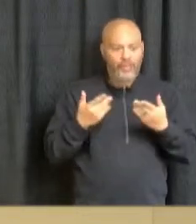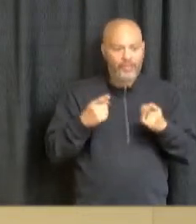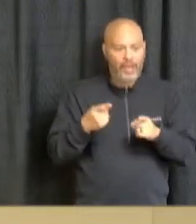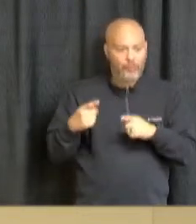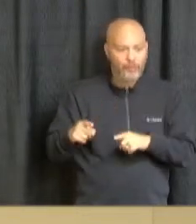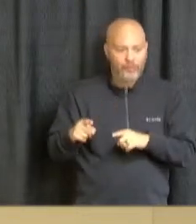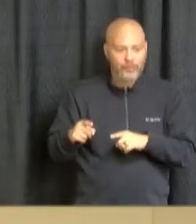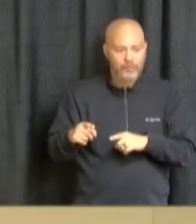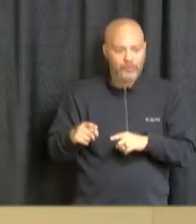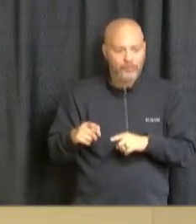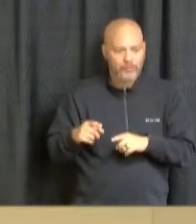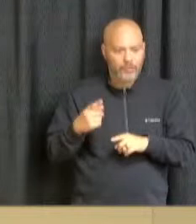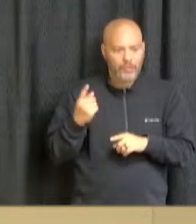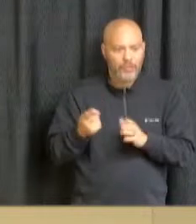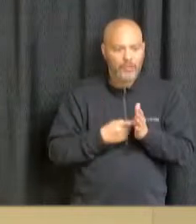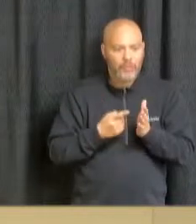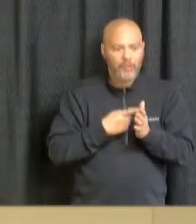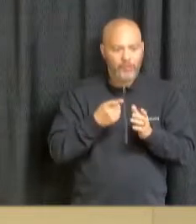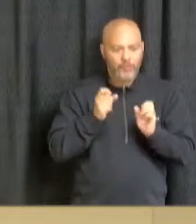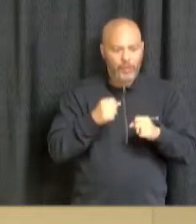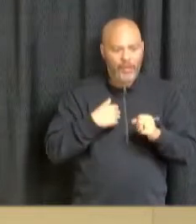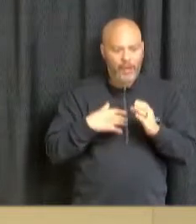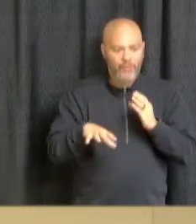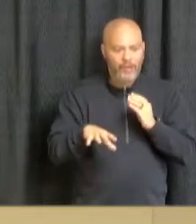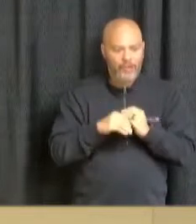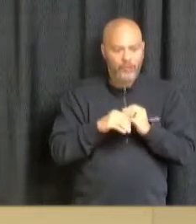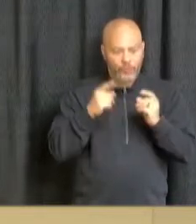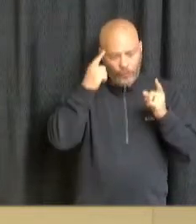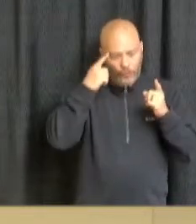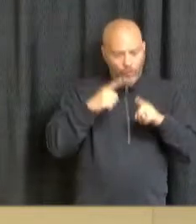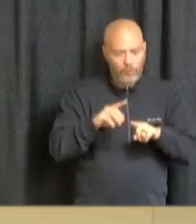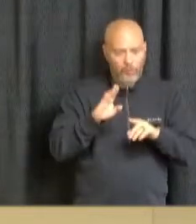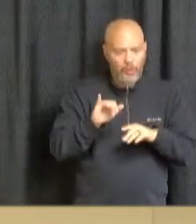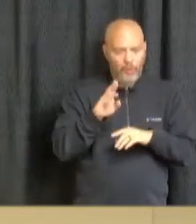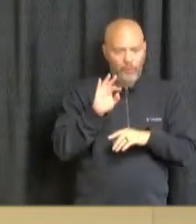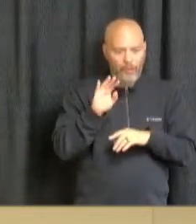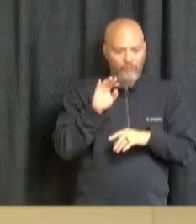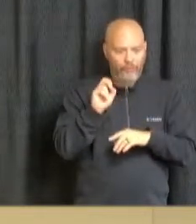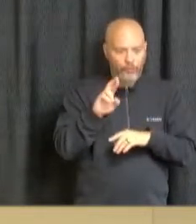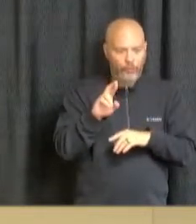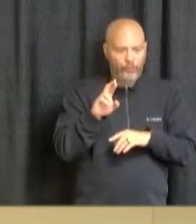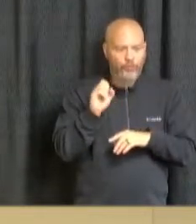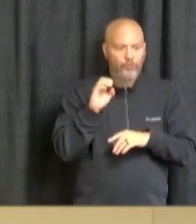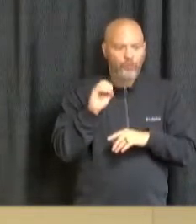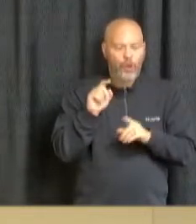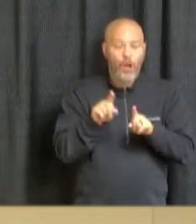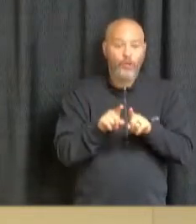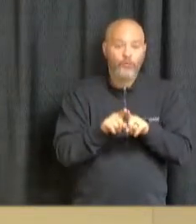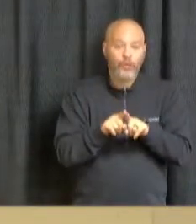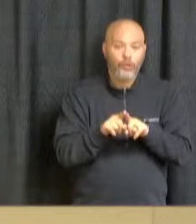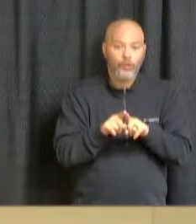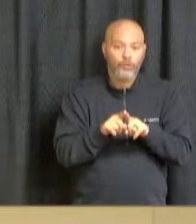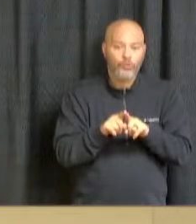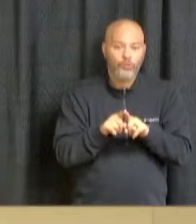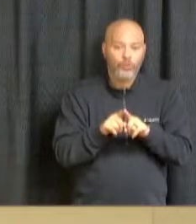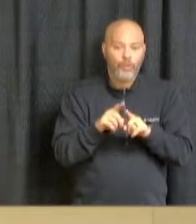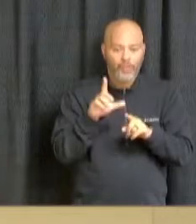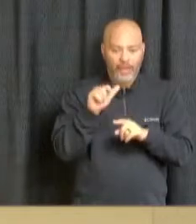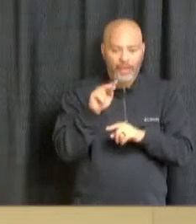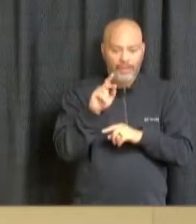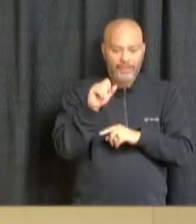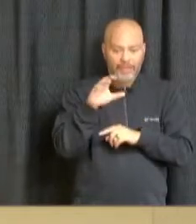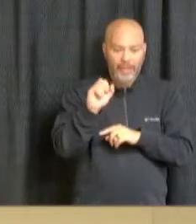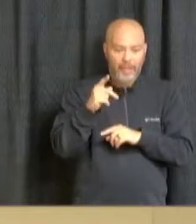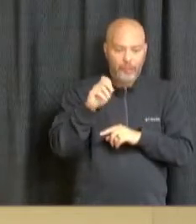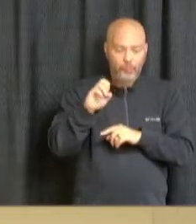happen, sometimes you can come to an additional agreement as far as buffers and that go. And also the landscape buffers